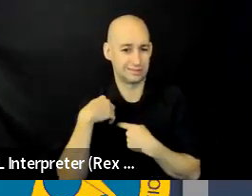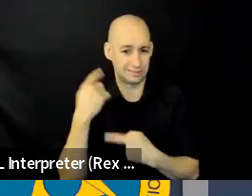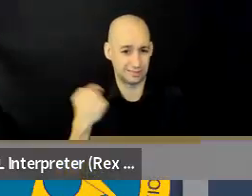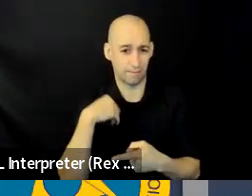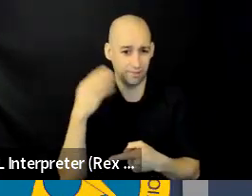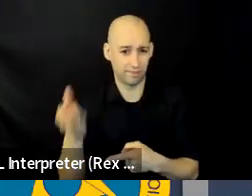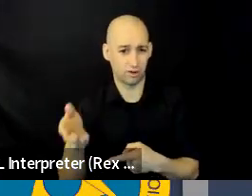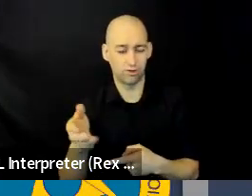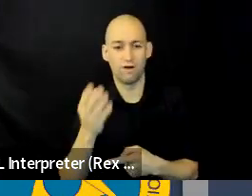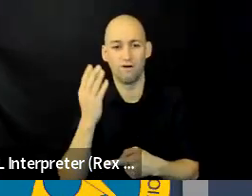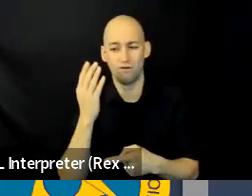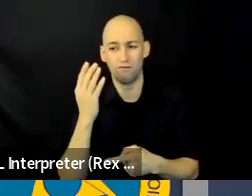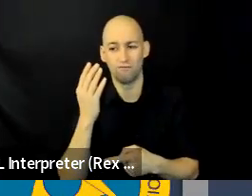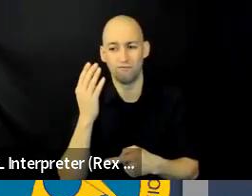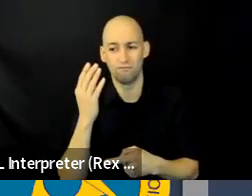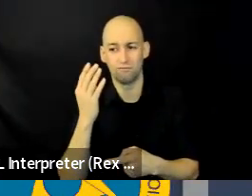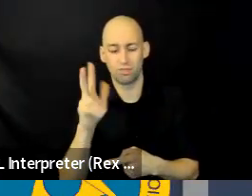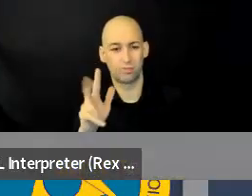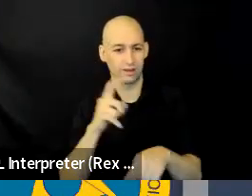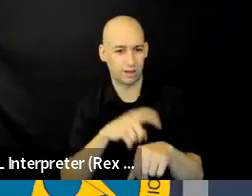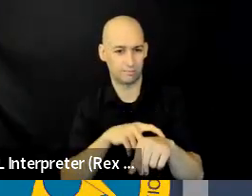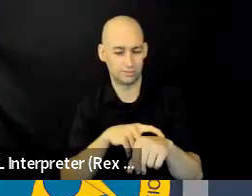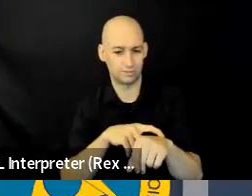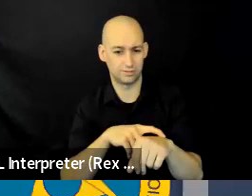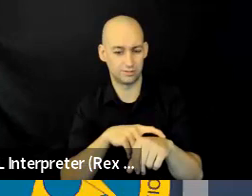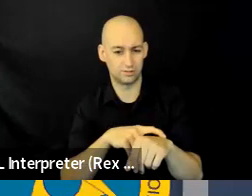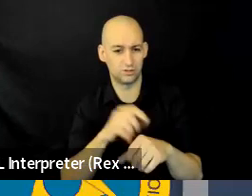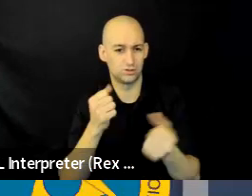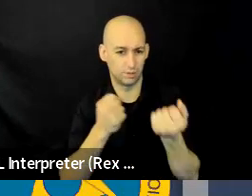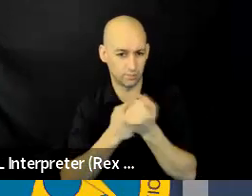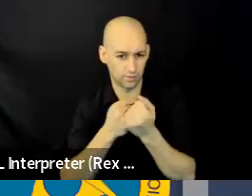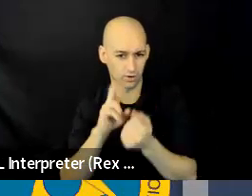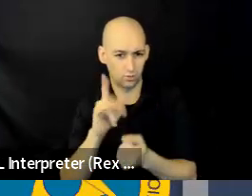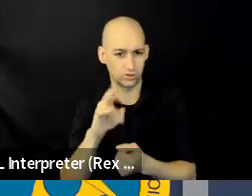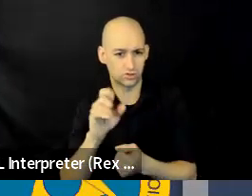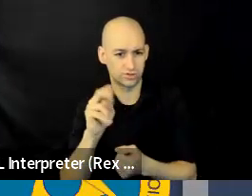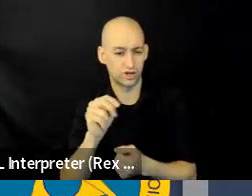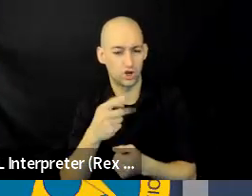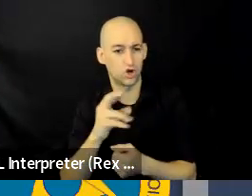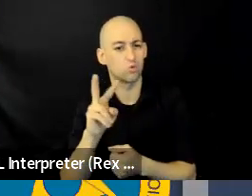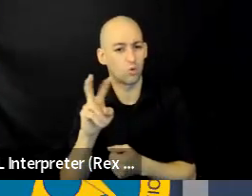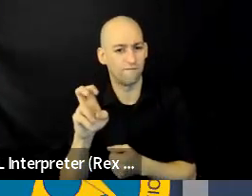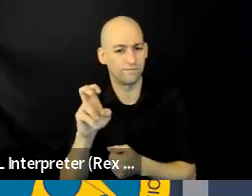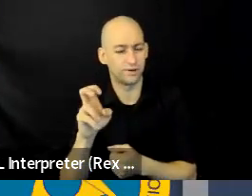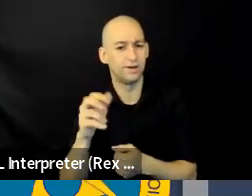there, has voted 3 times to support Richardson's Grove. And in this last one, we